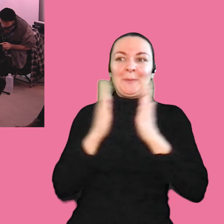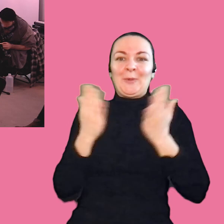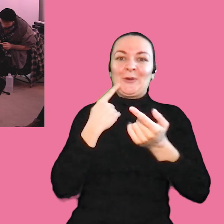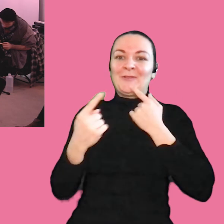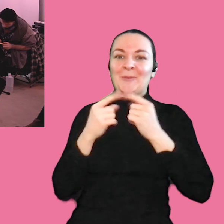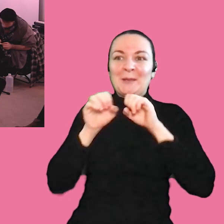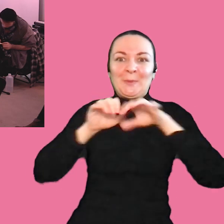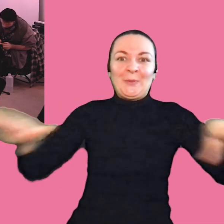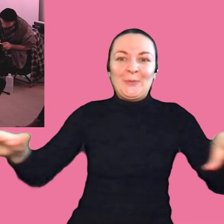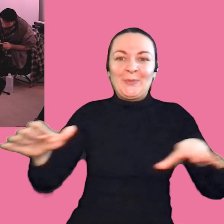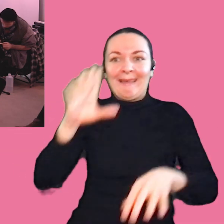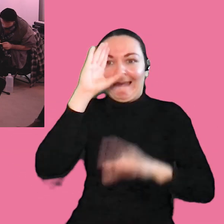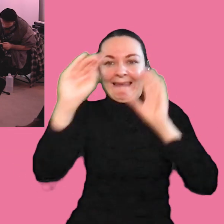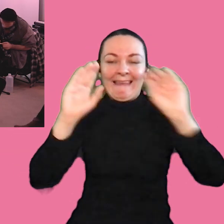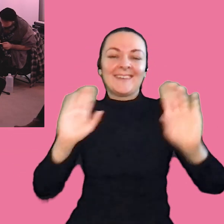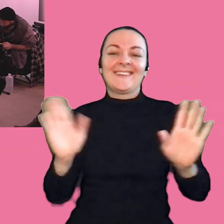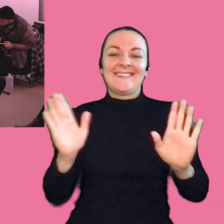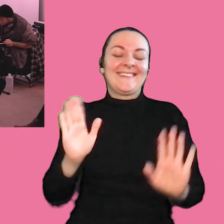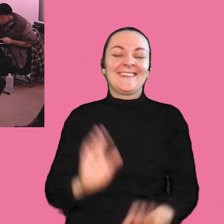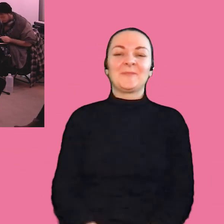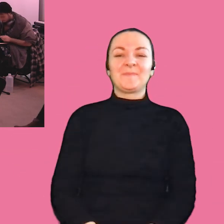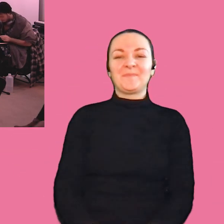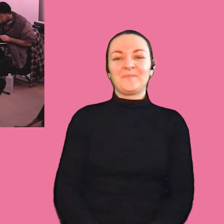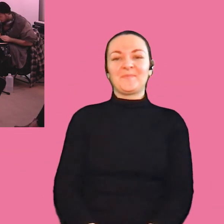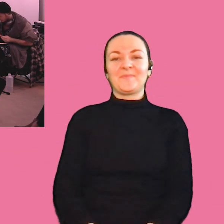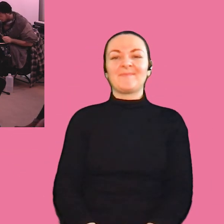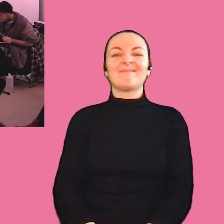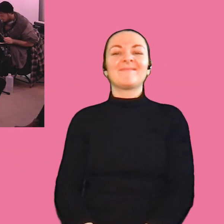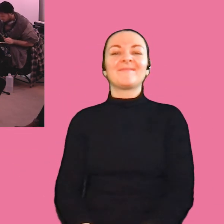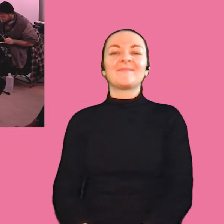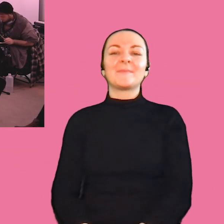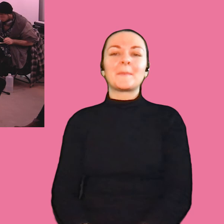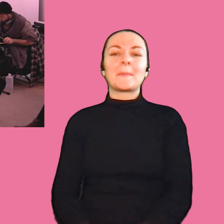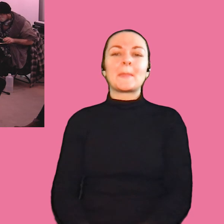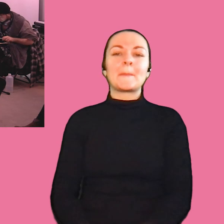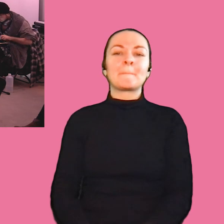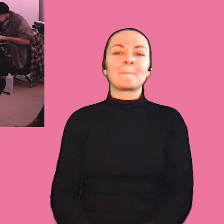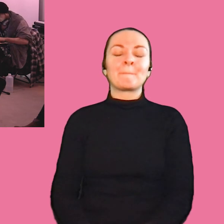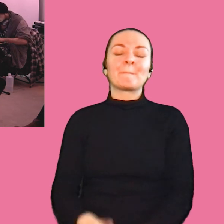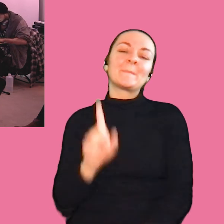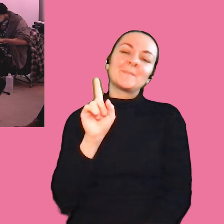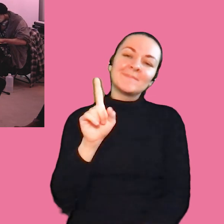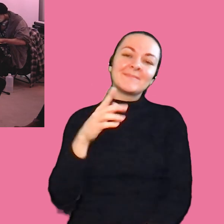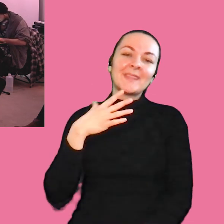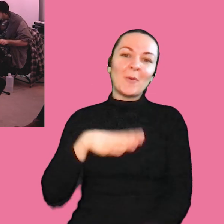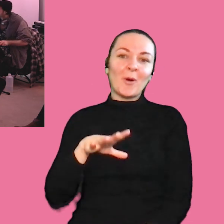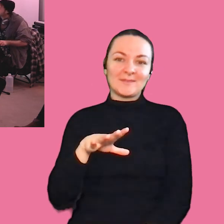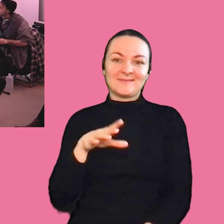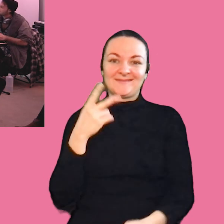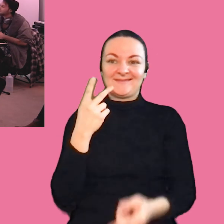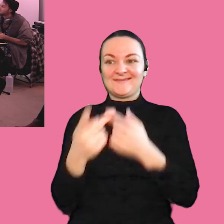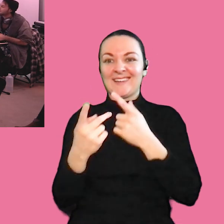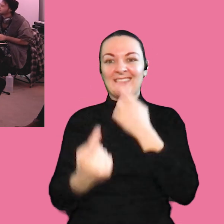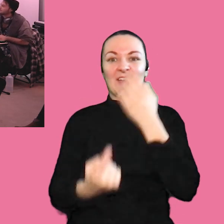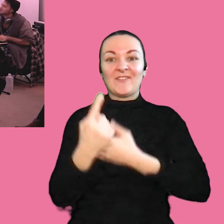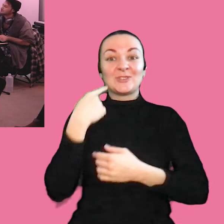I won't plug my book again. But I guess I want to do a plug for an